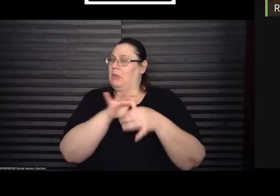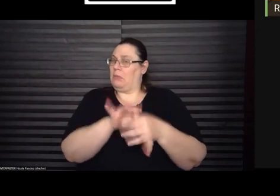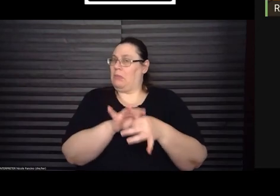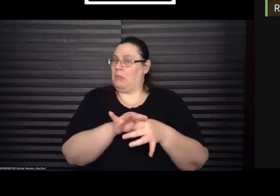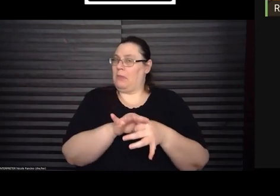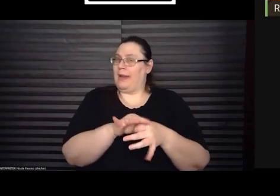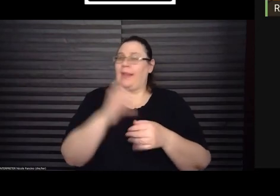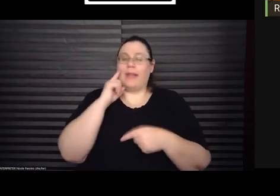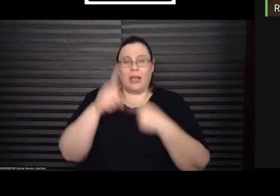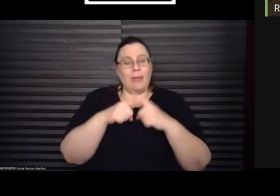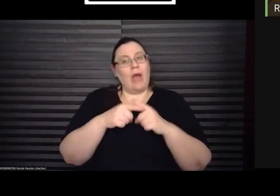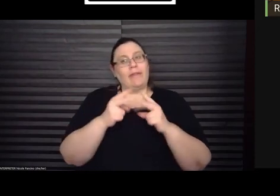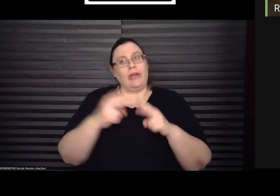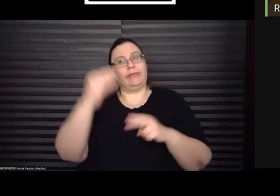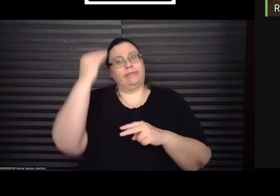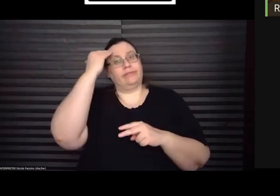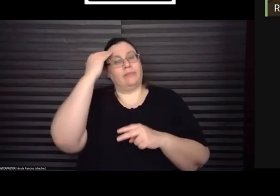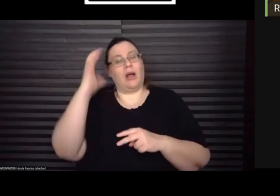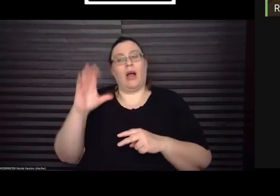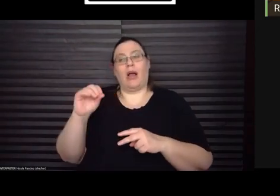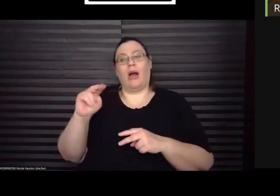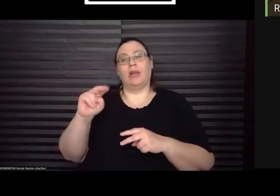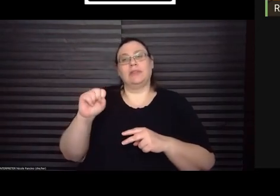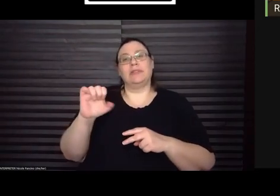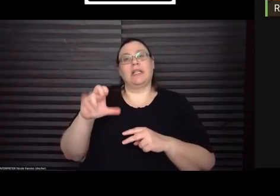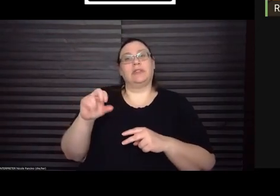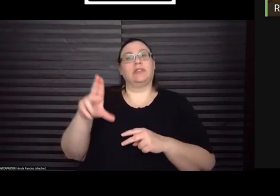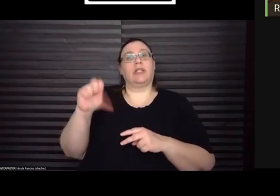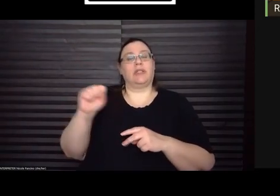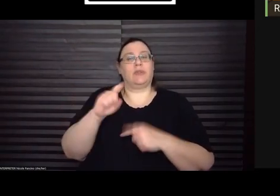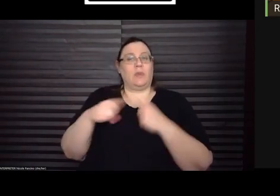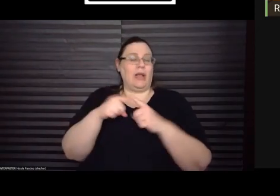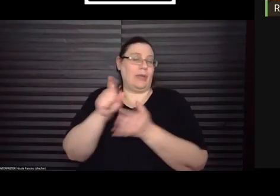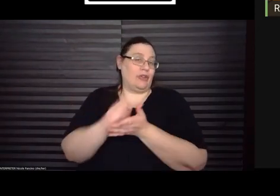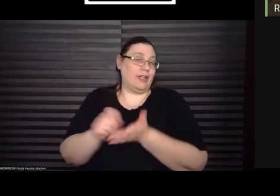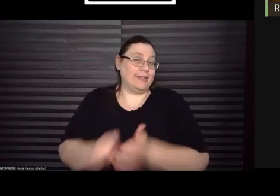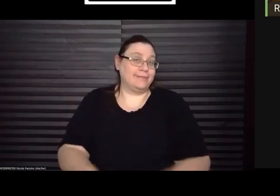with and I think about in a conscientious way when I'm writing. Excellent.